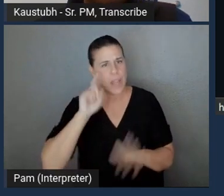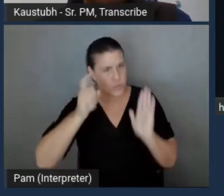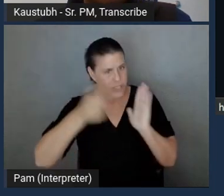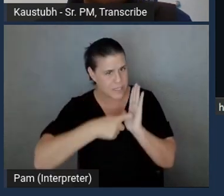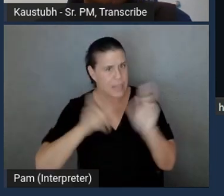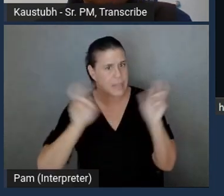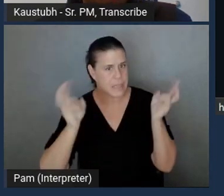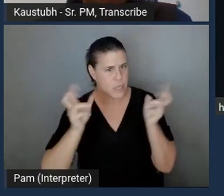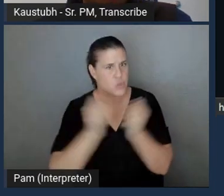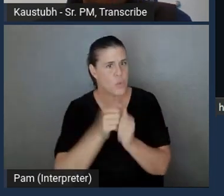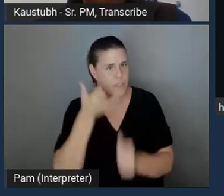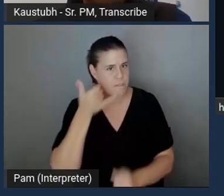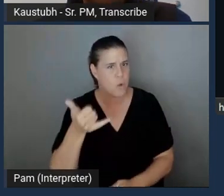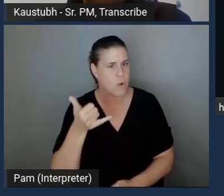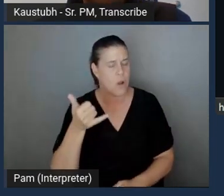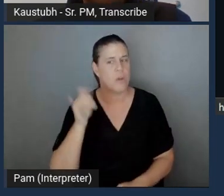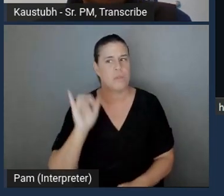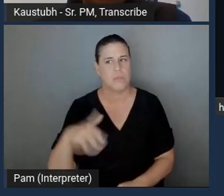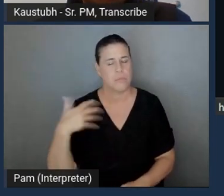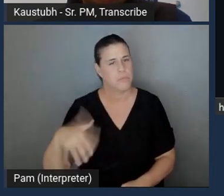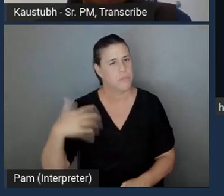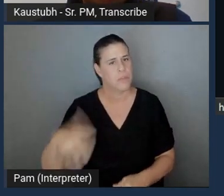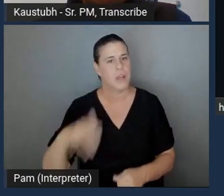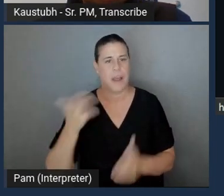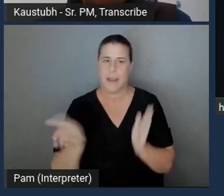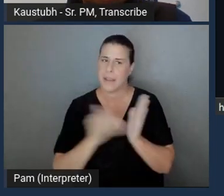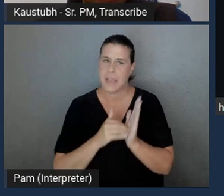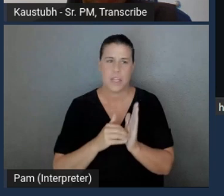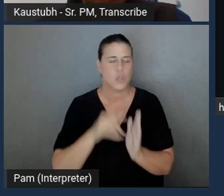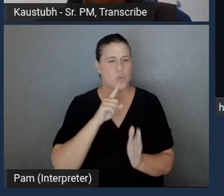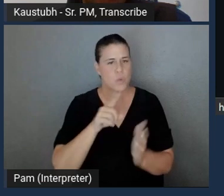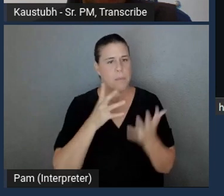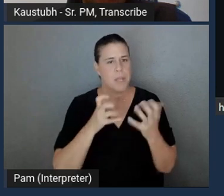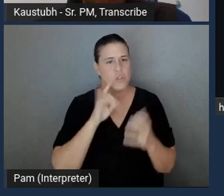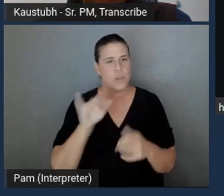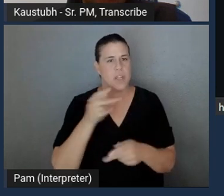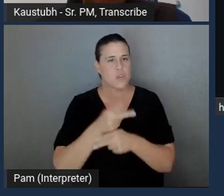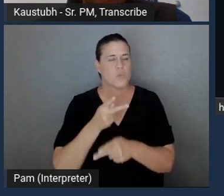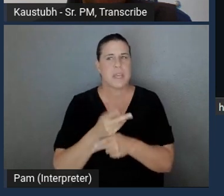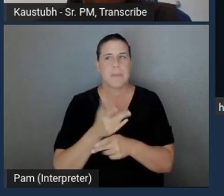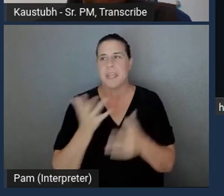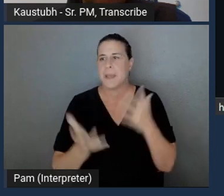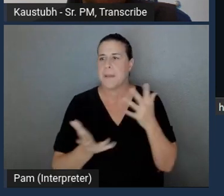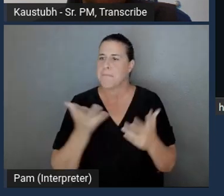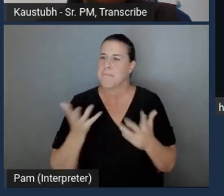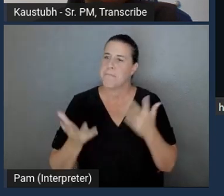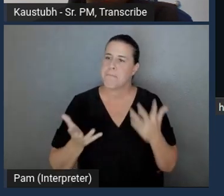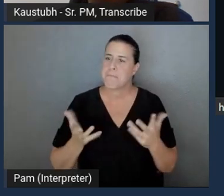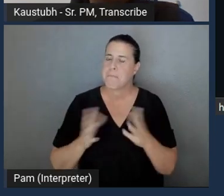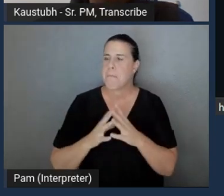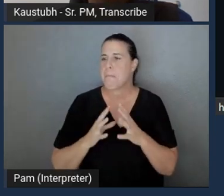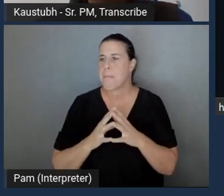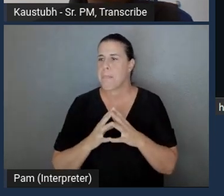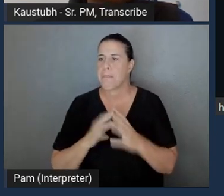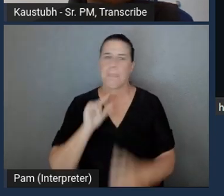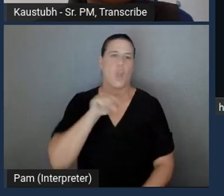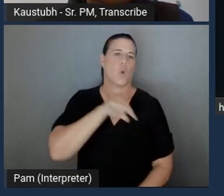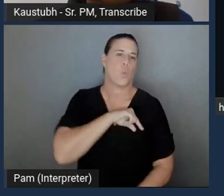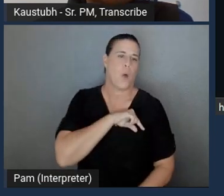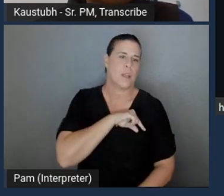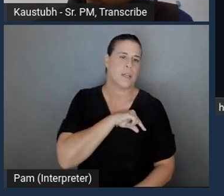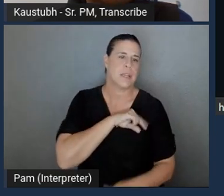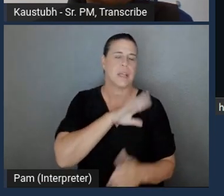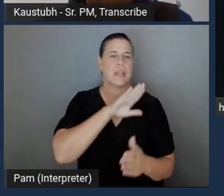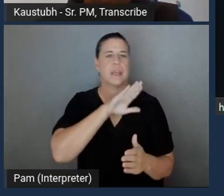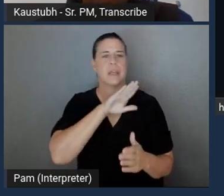phone call. That's wonderful. Again, you just want to make sure that you keep the quality of customer centers or phone